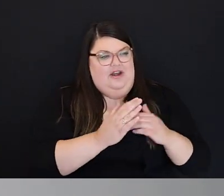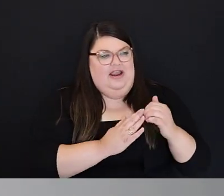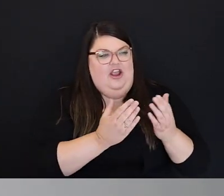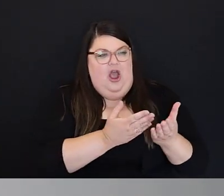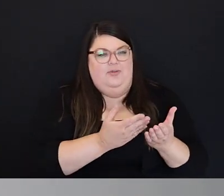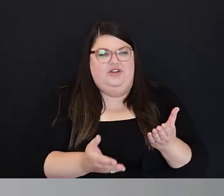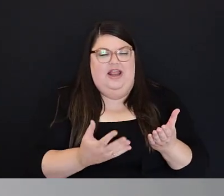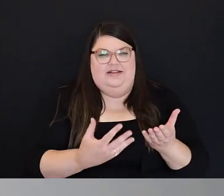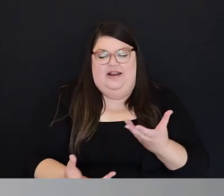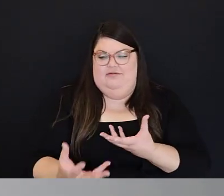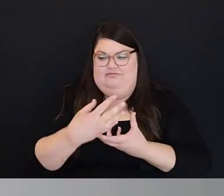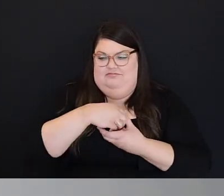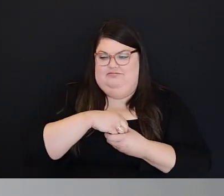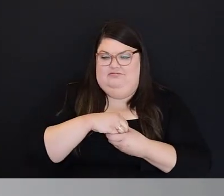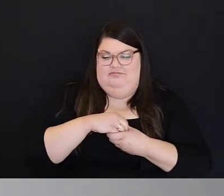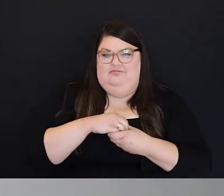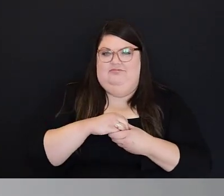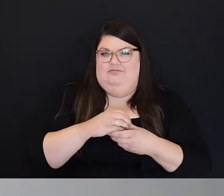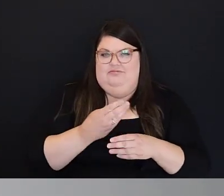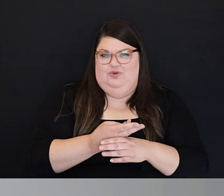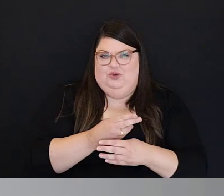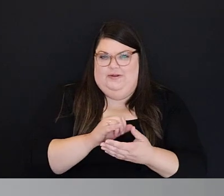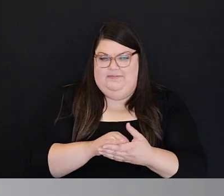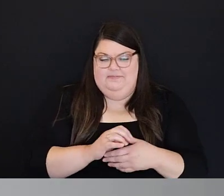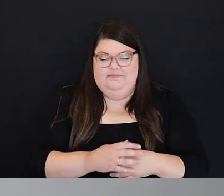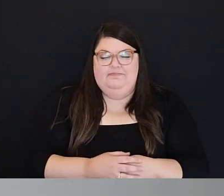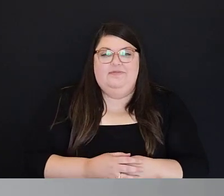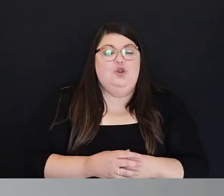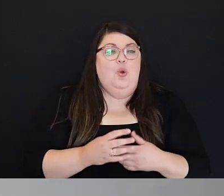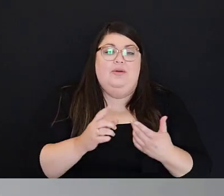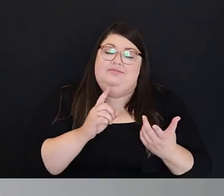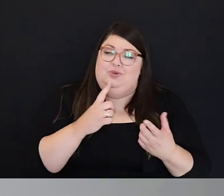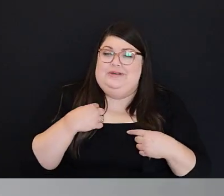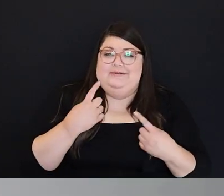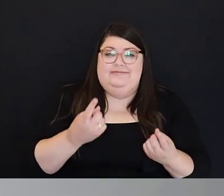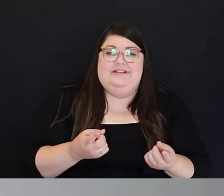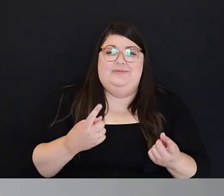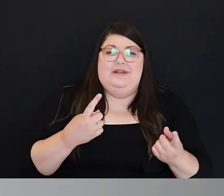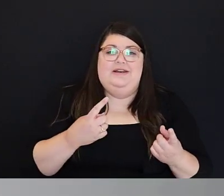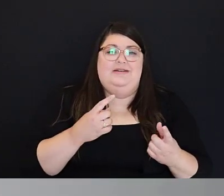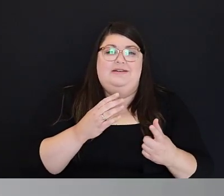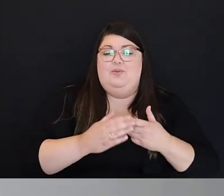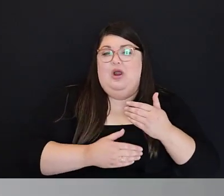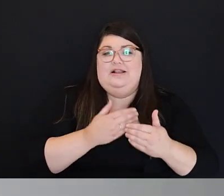them. So it's been a process, and I think that